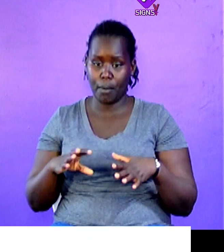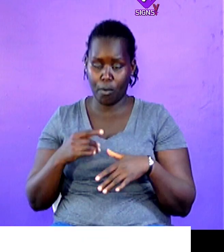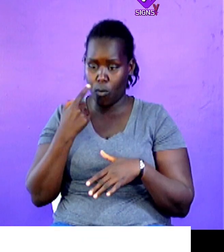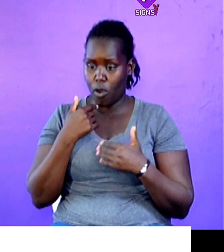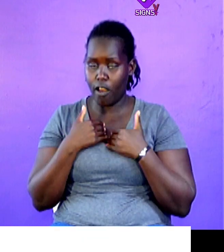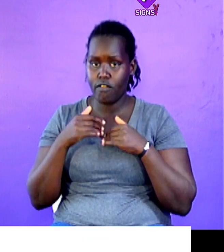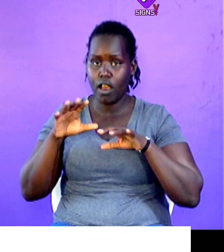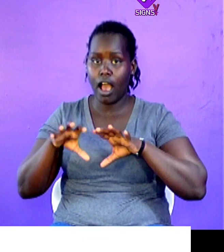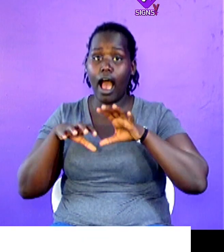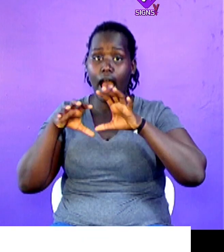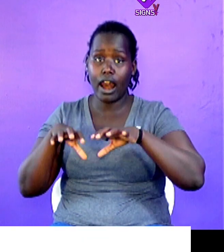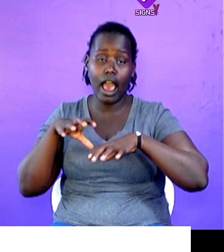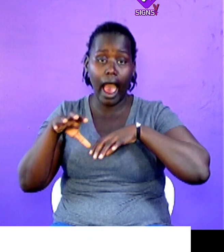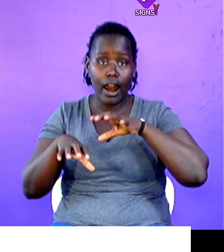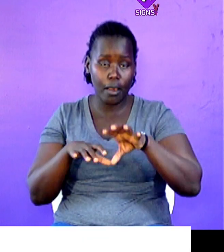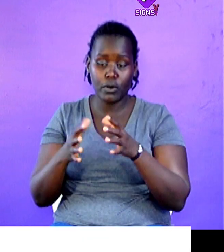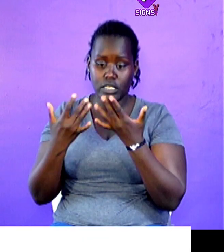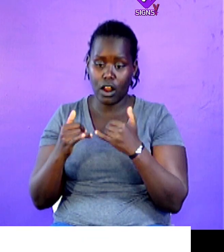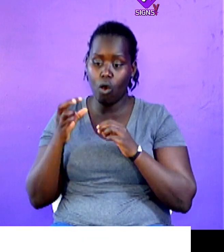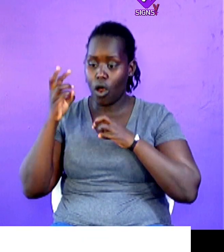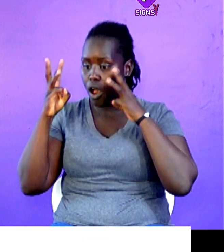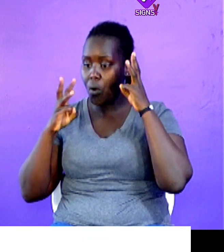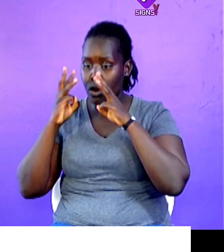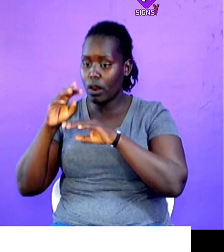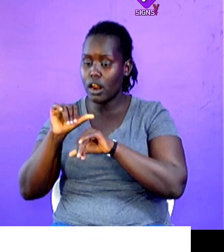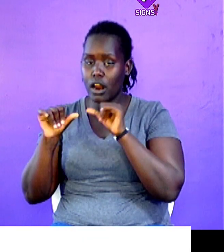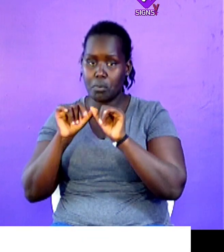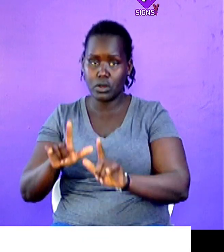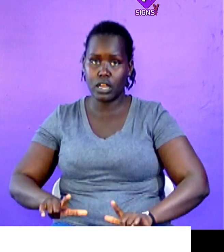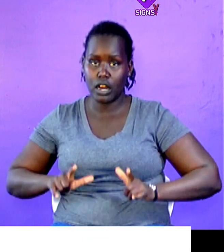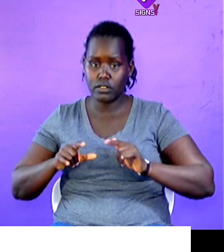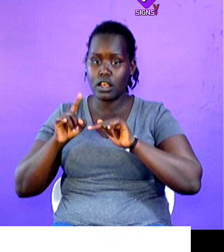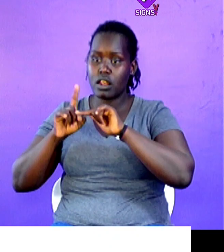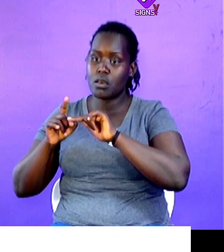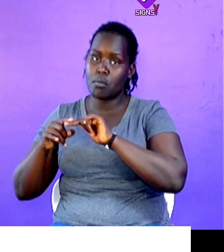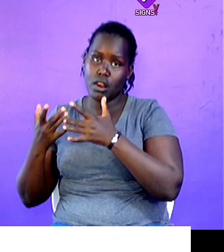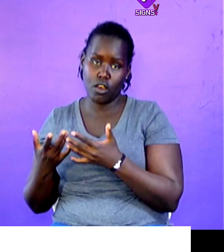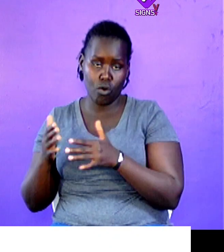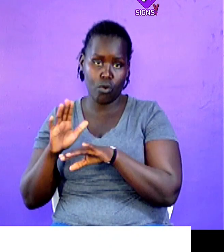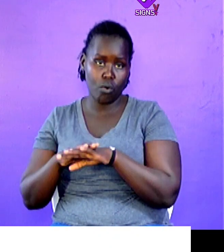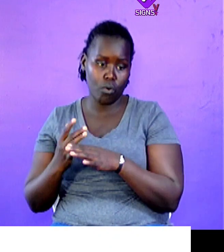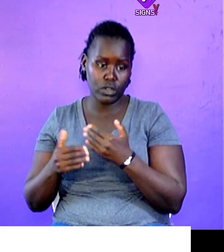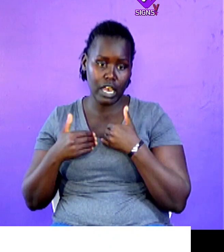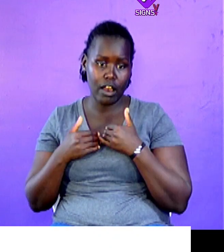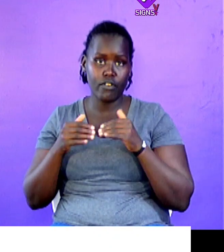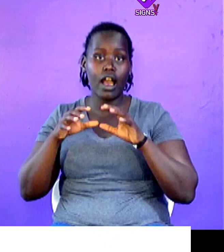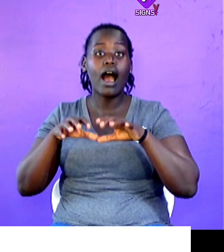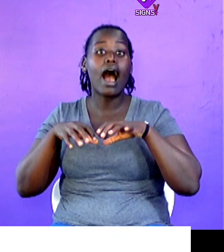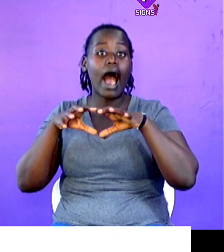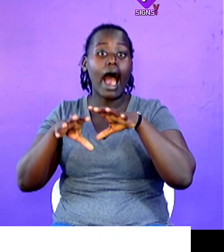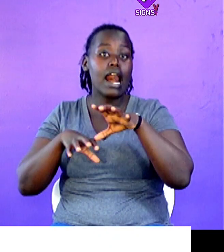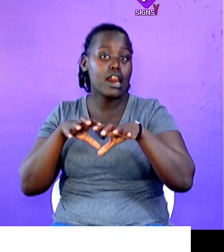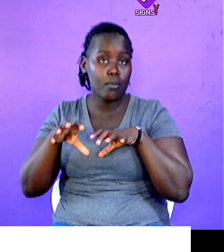Many now worry about their livelihoods, which heavily depend on livestock rearing. Local leaders are calling